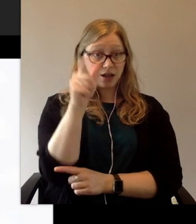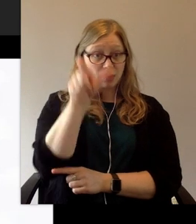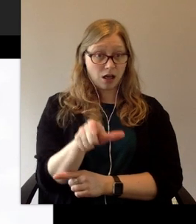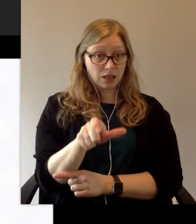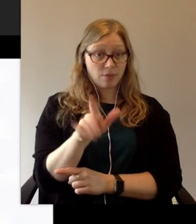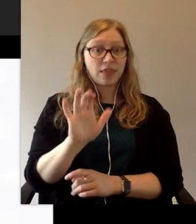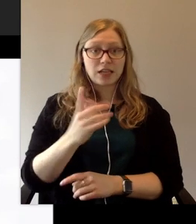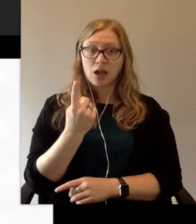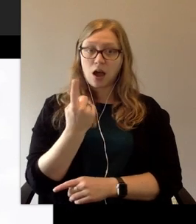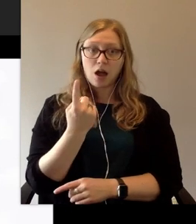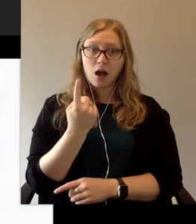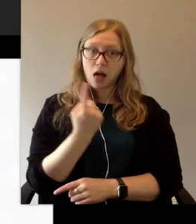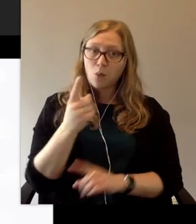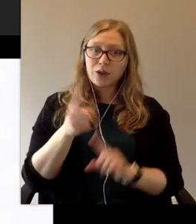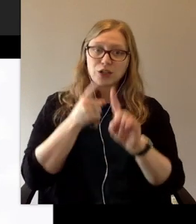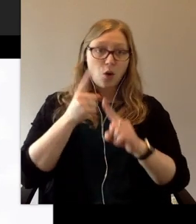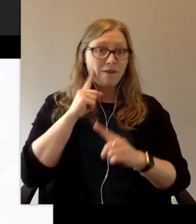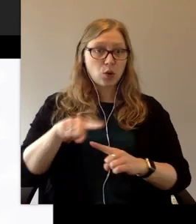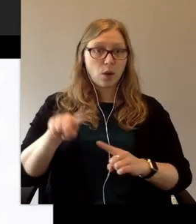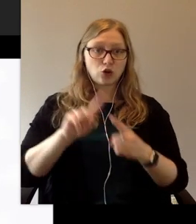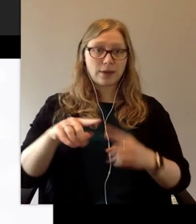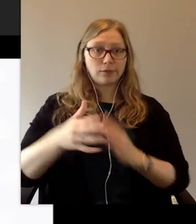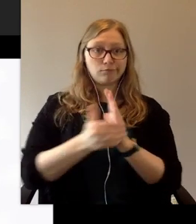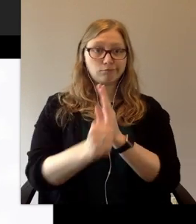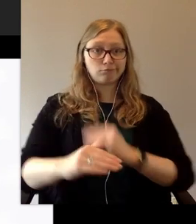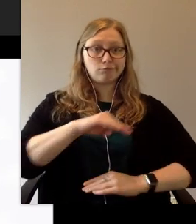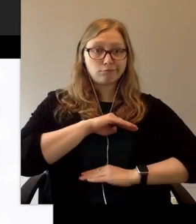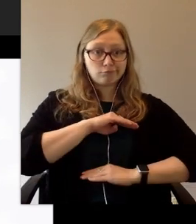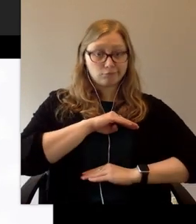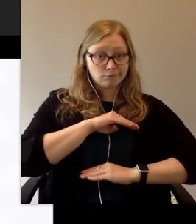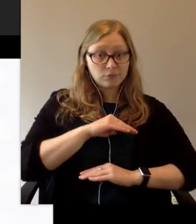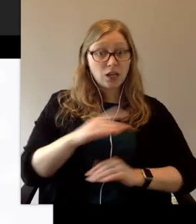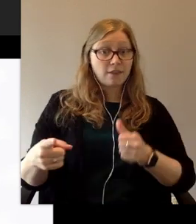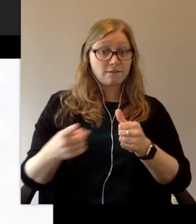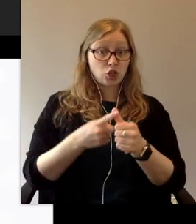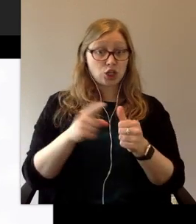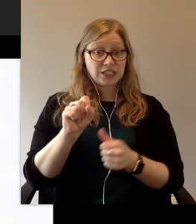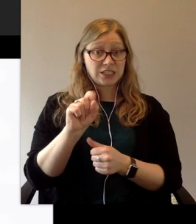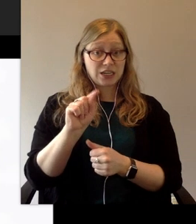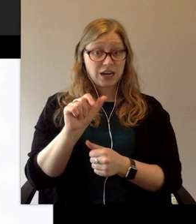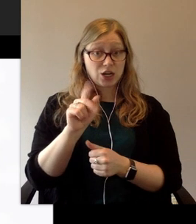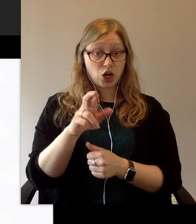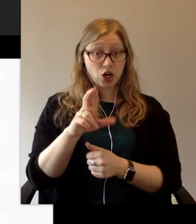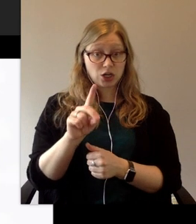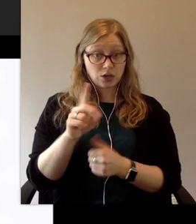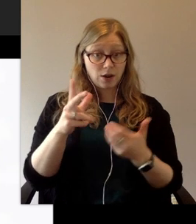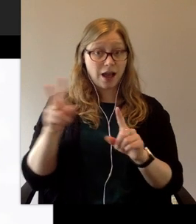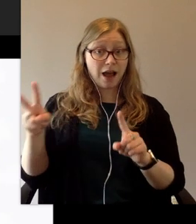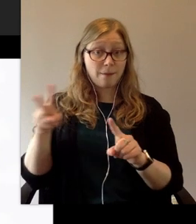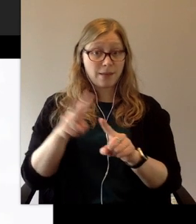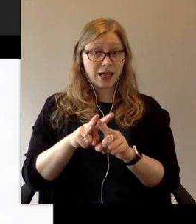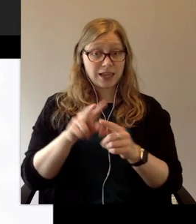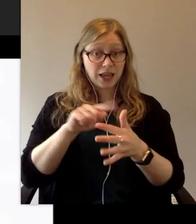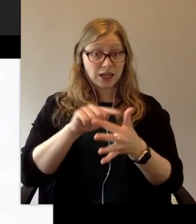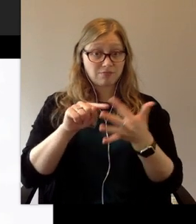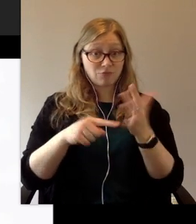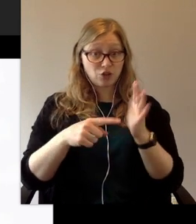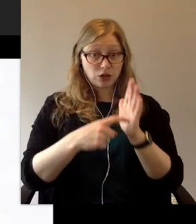to be proficient. Okay? So the first standard is applying criteria to evaluate